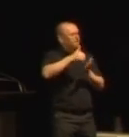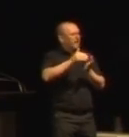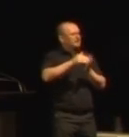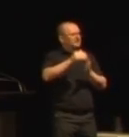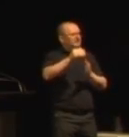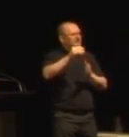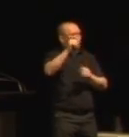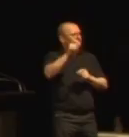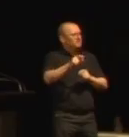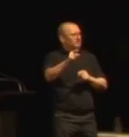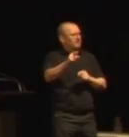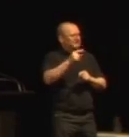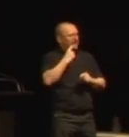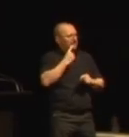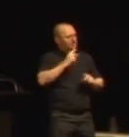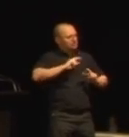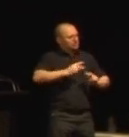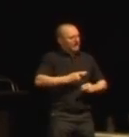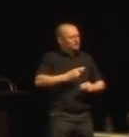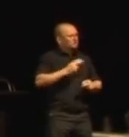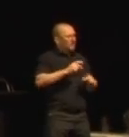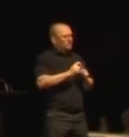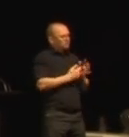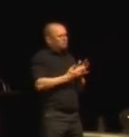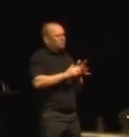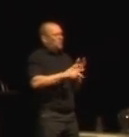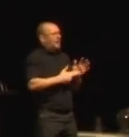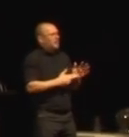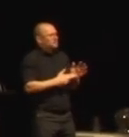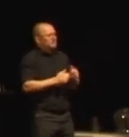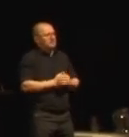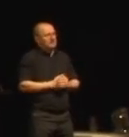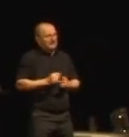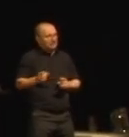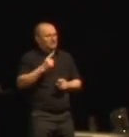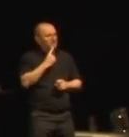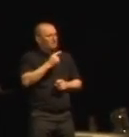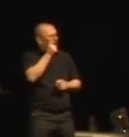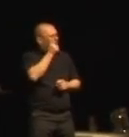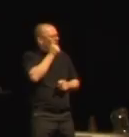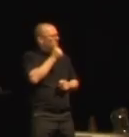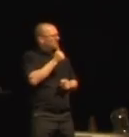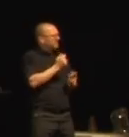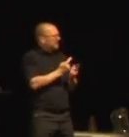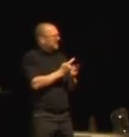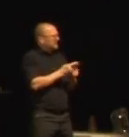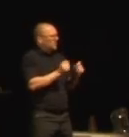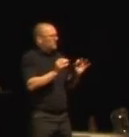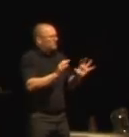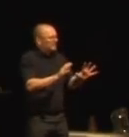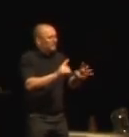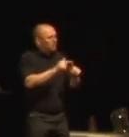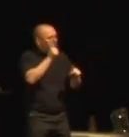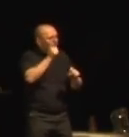said, you know, I was part of the group that worked on team norms, and I'm aware that things weren't perfect here, but knowing your personal and